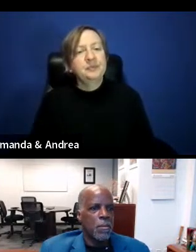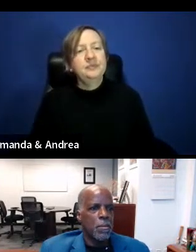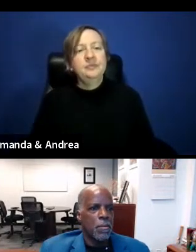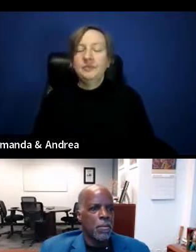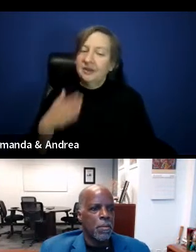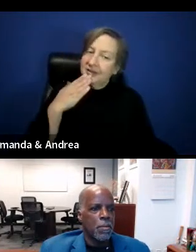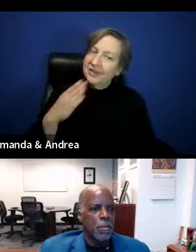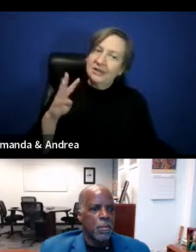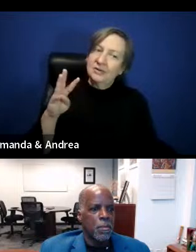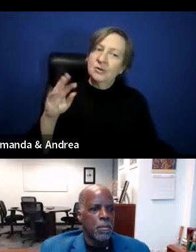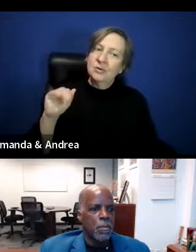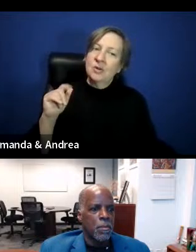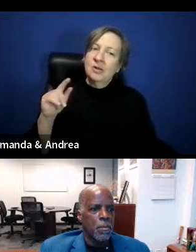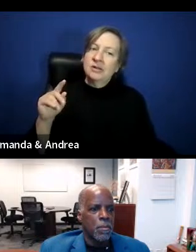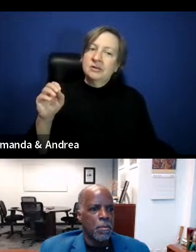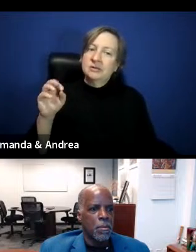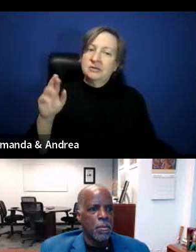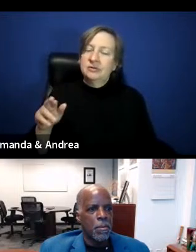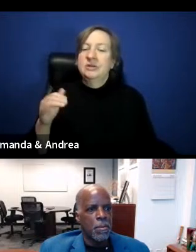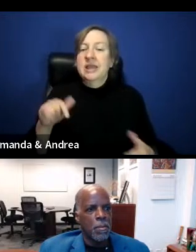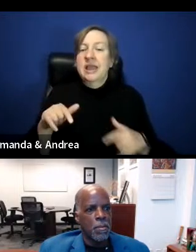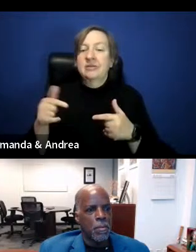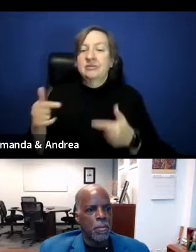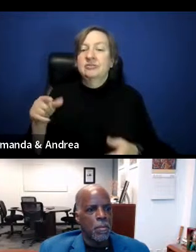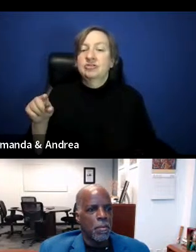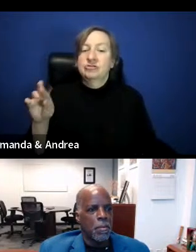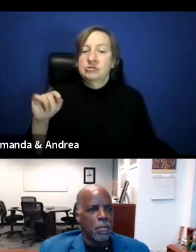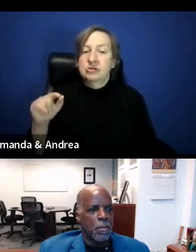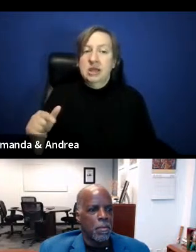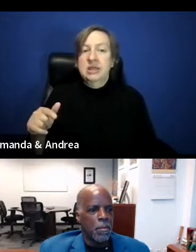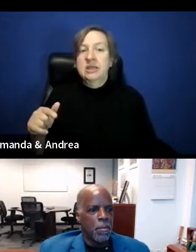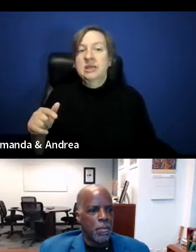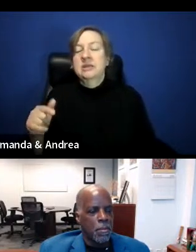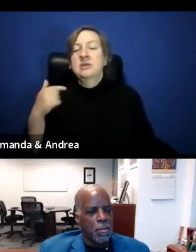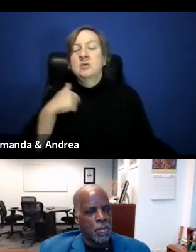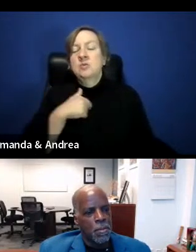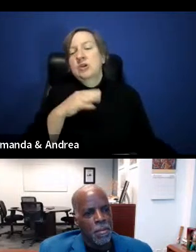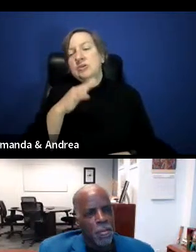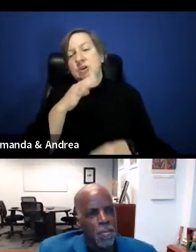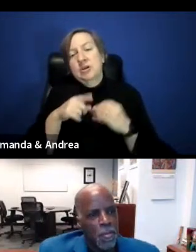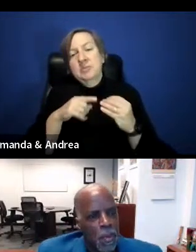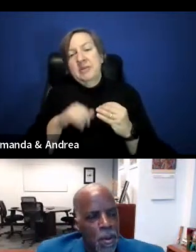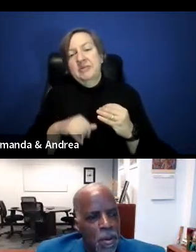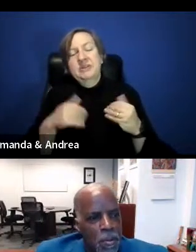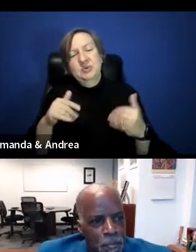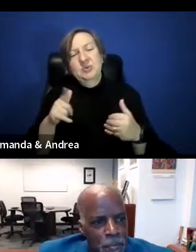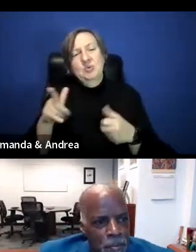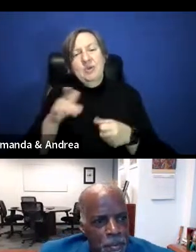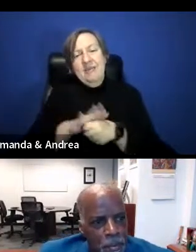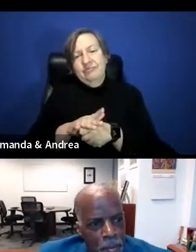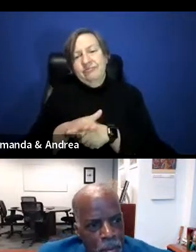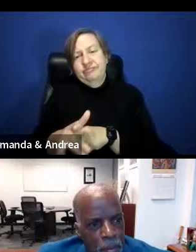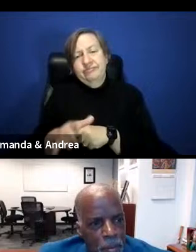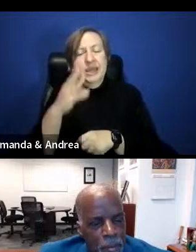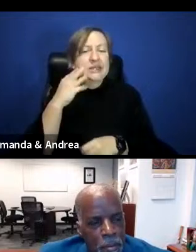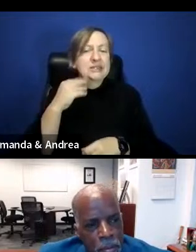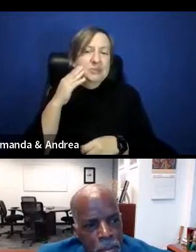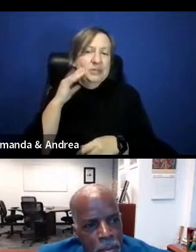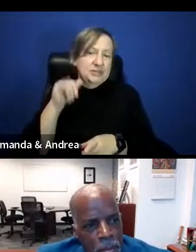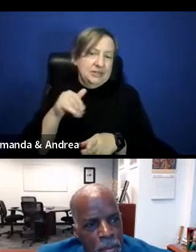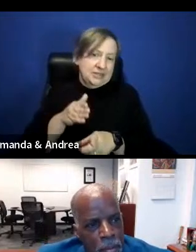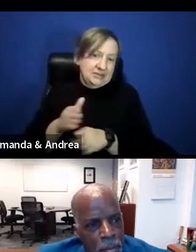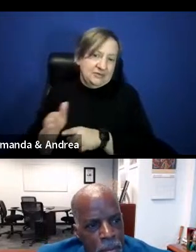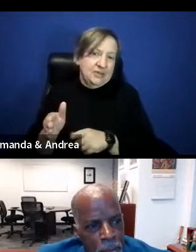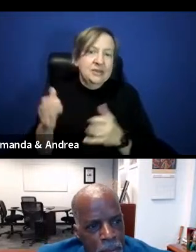Thank you, Walter. Turning now to Greg, as we're talking about this, you have a wealth of experience in this field, but